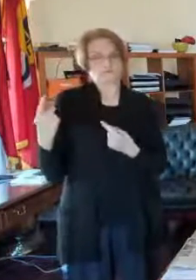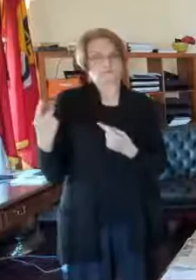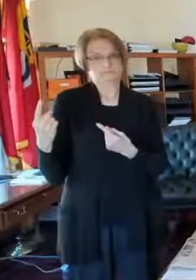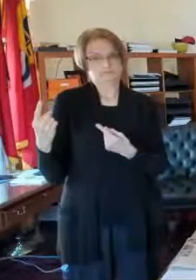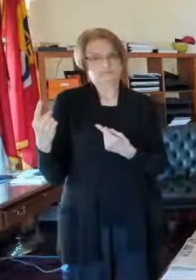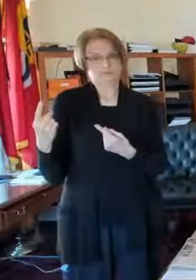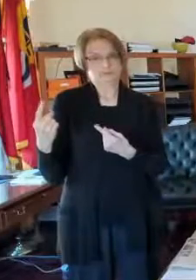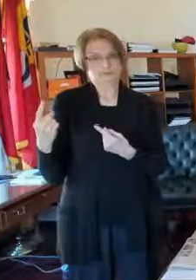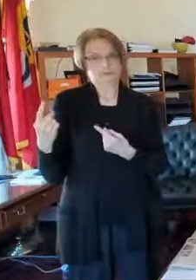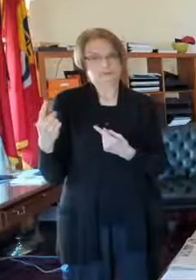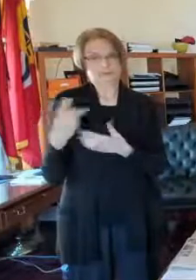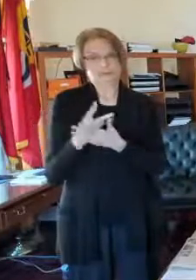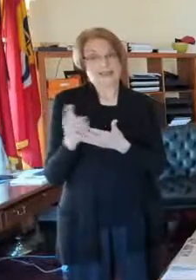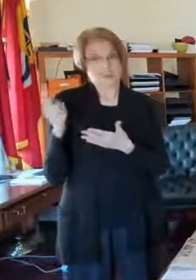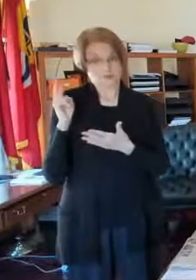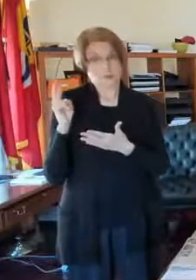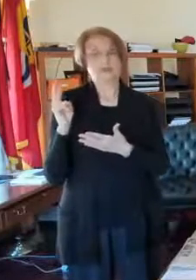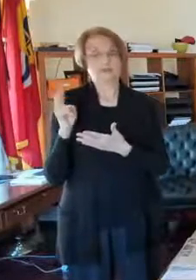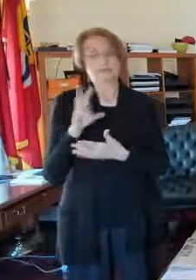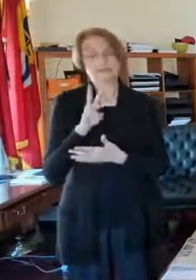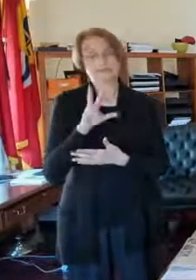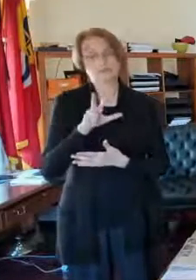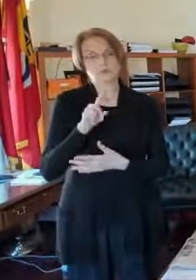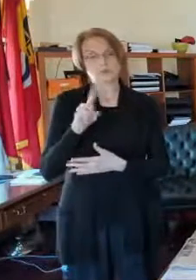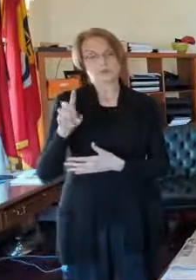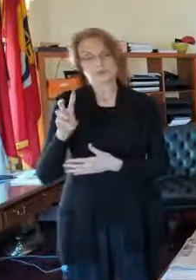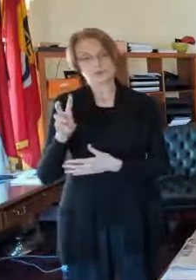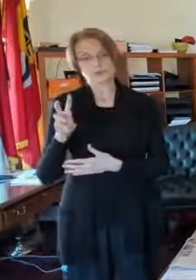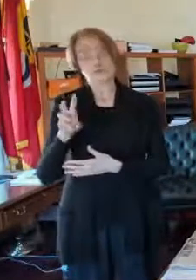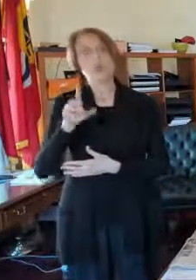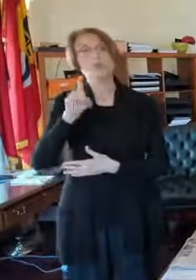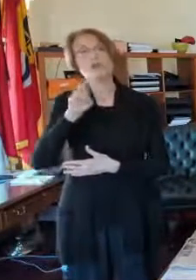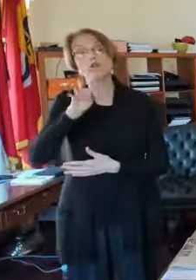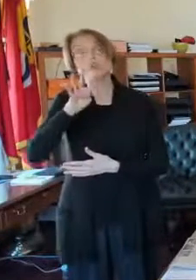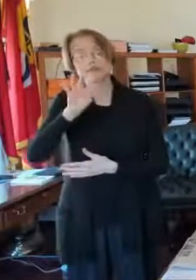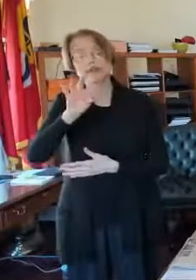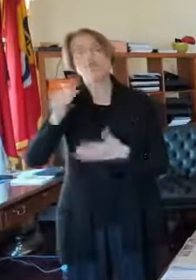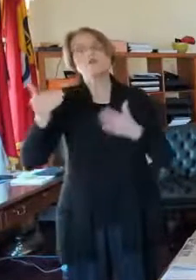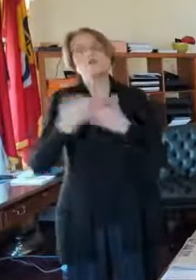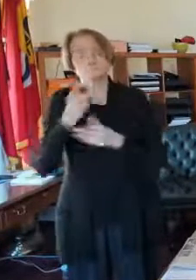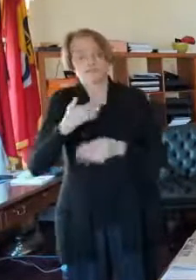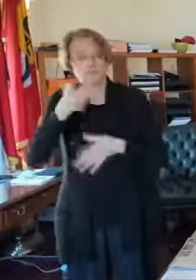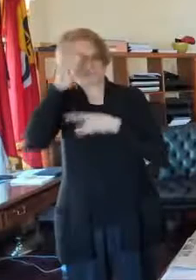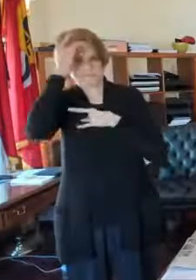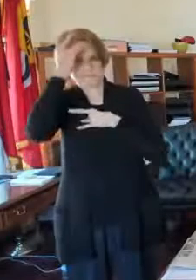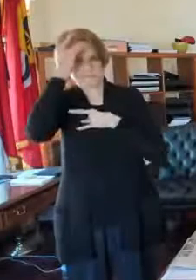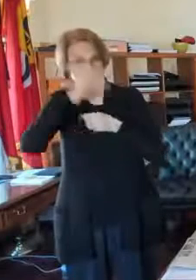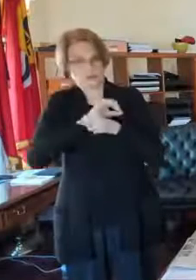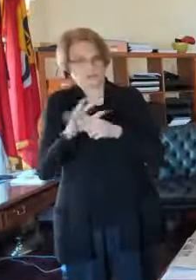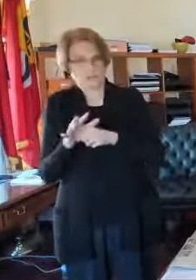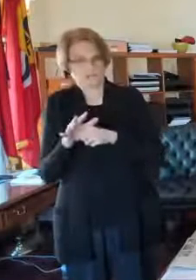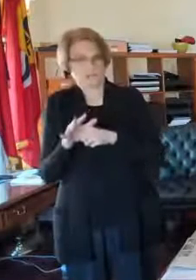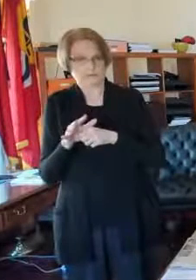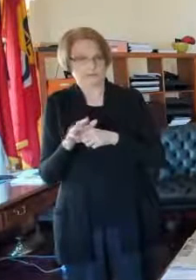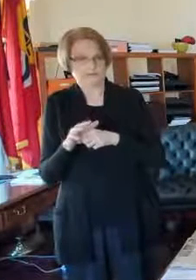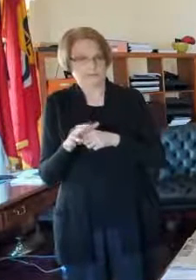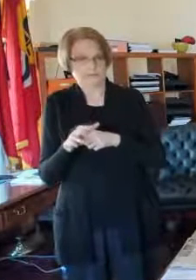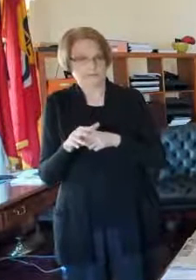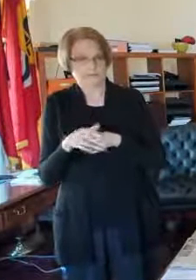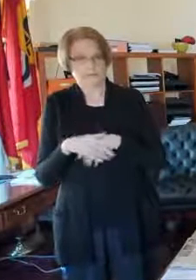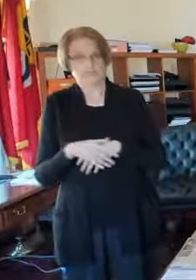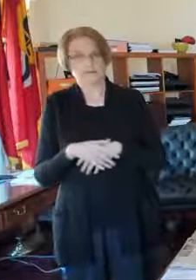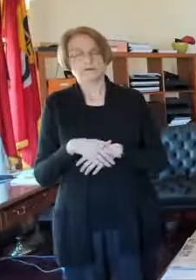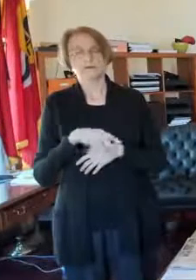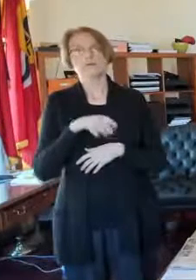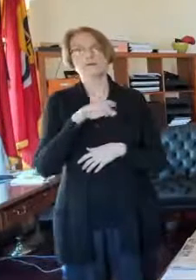not forever, but in the last 2 weeks. 63116 has had 149 new cases in the last 2 weeks, from the